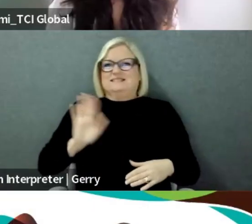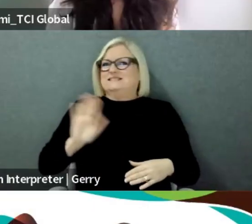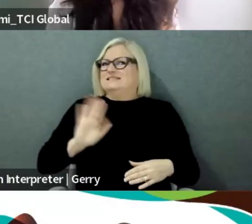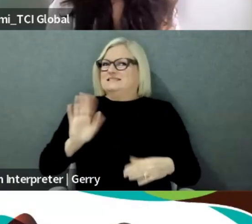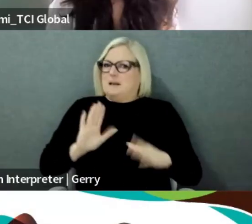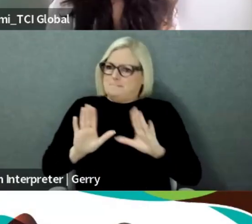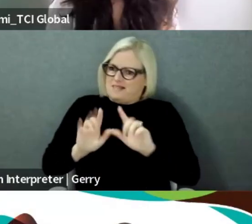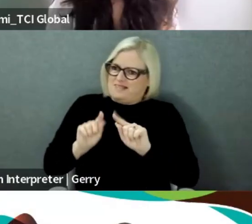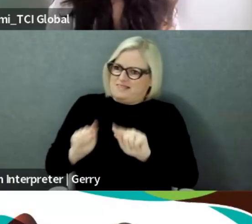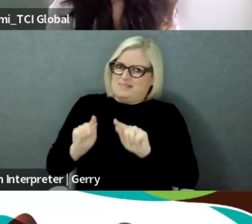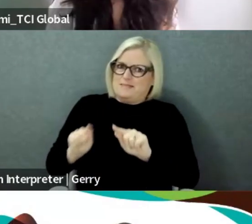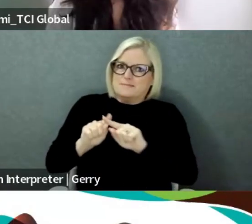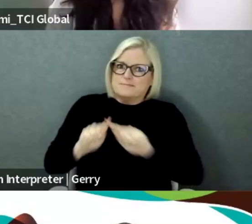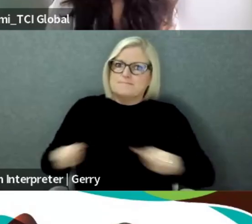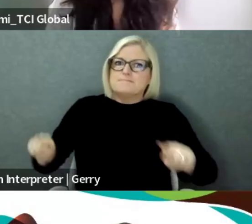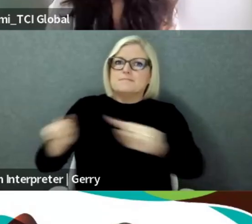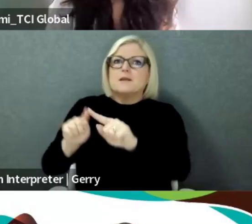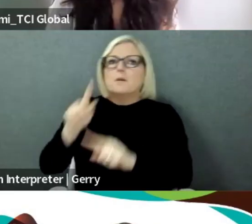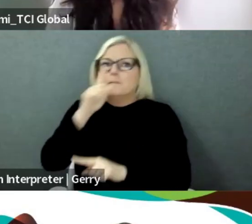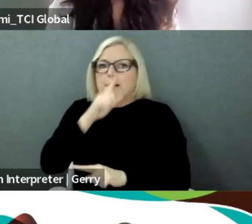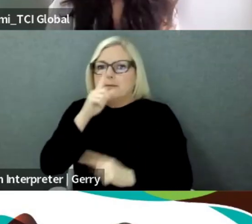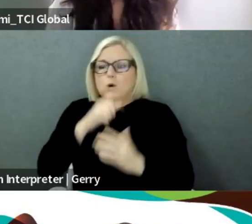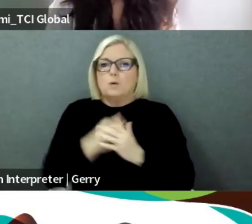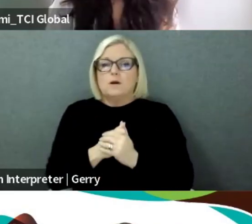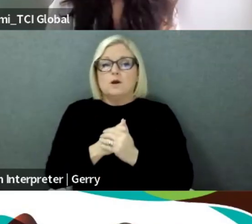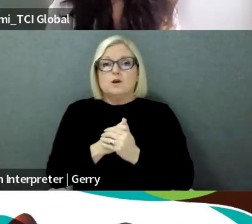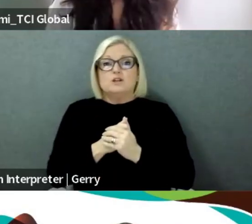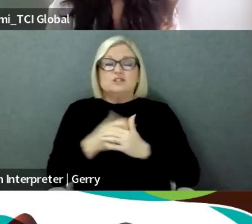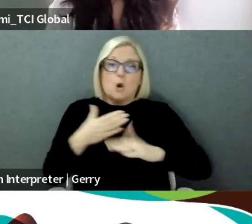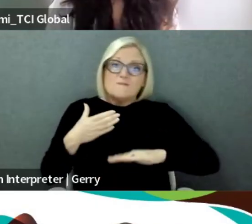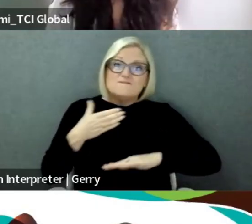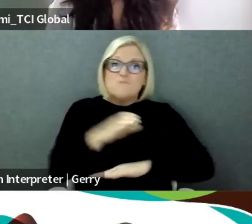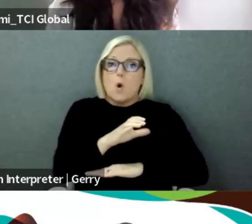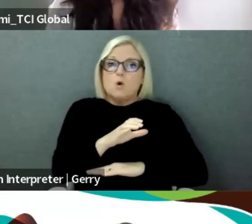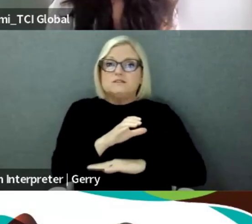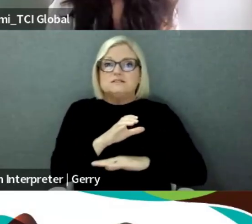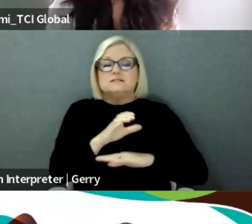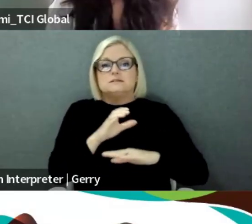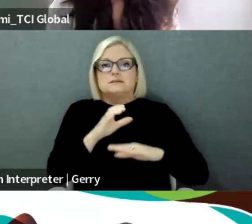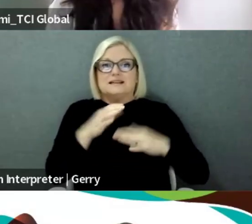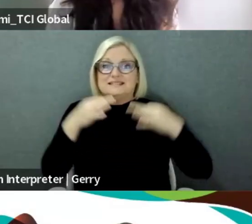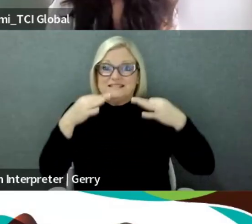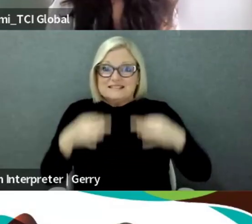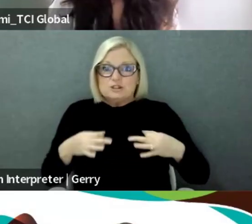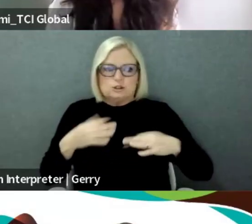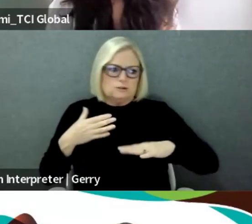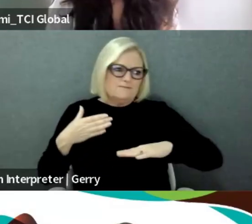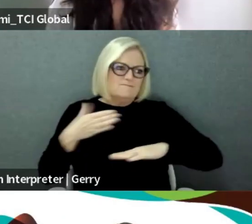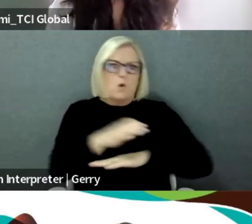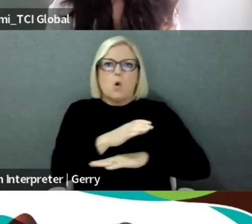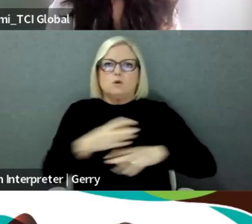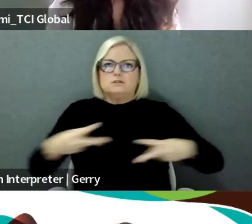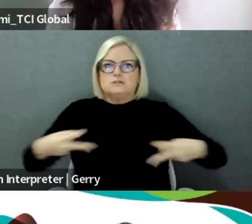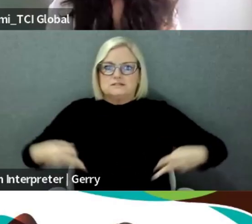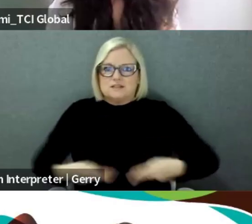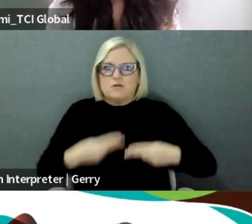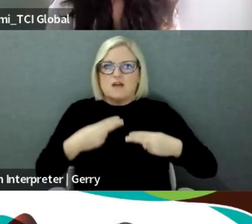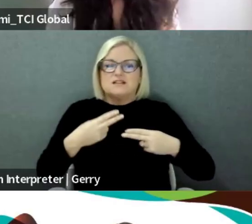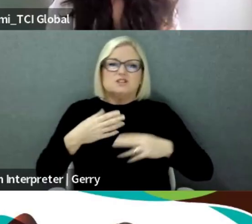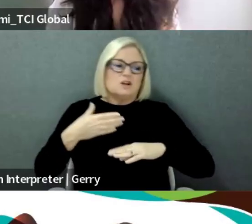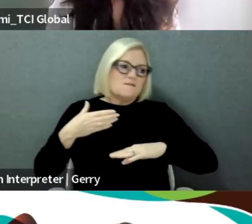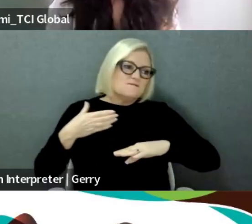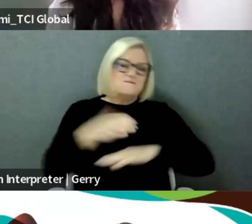forced sterilisation and treatment and substituted decision-making with supported decision-making. And